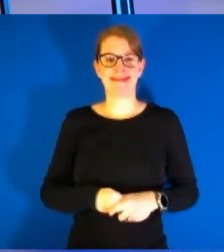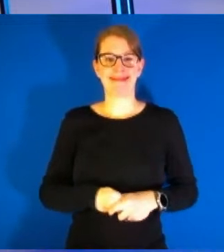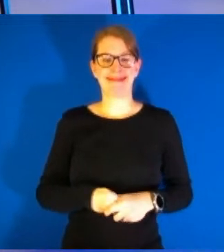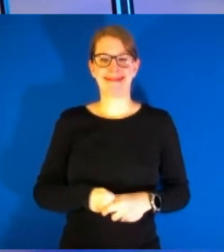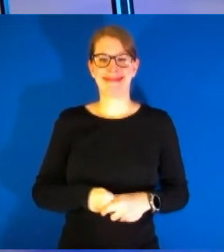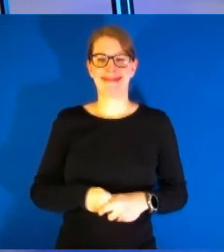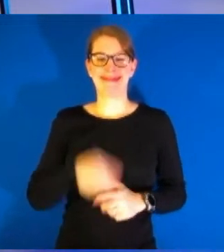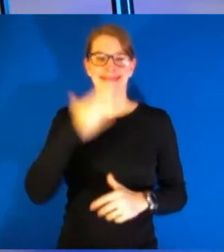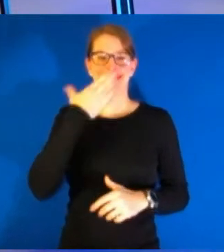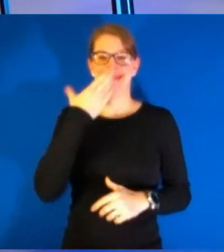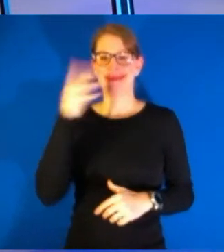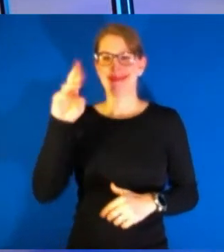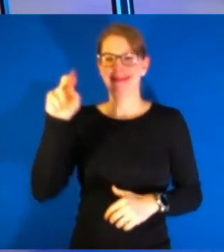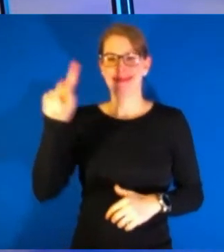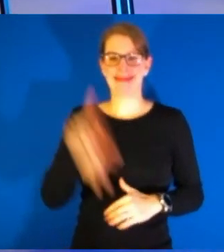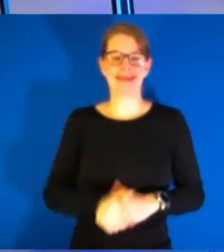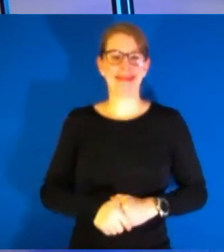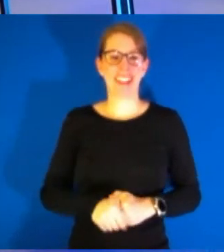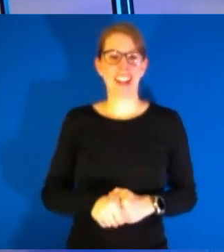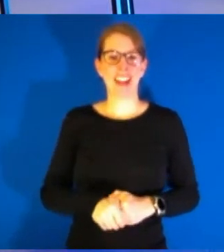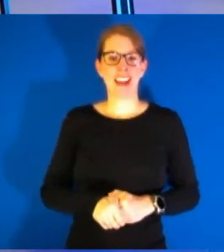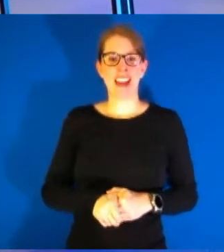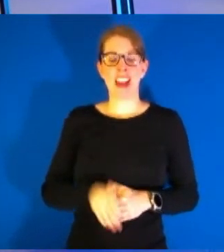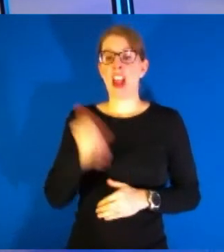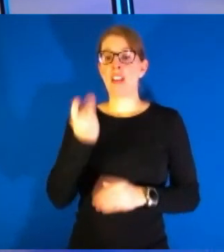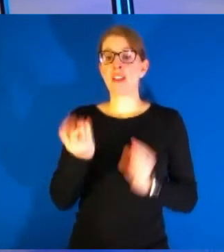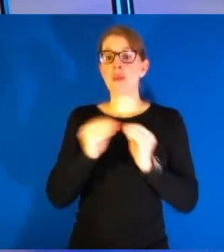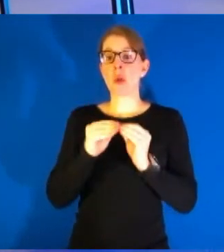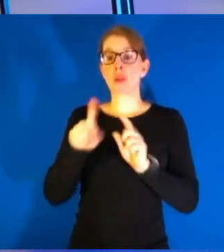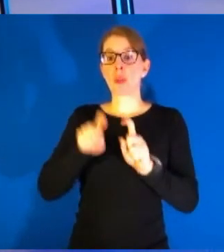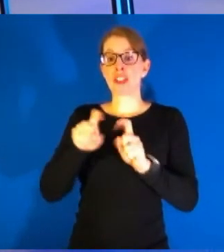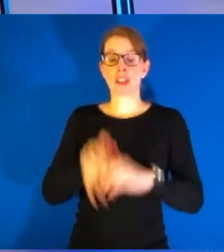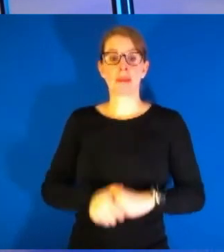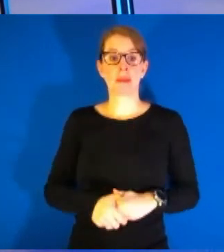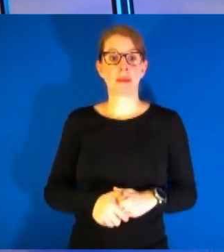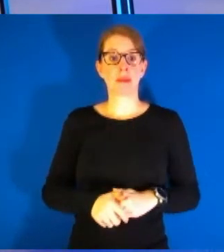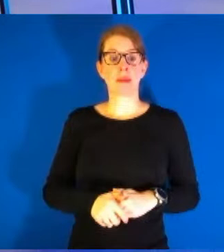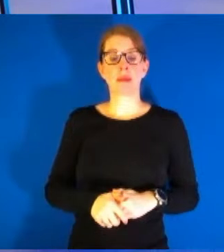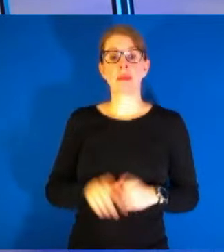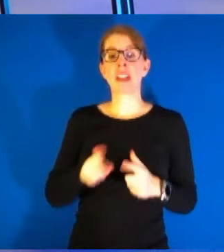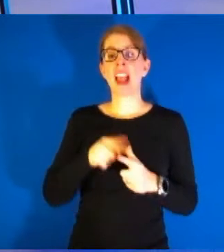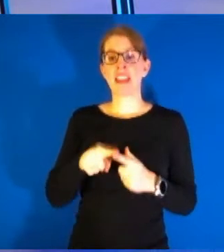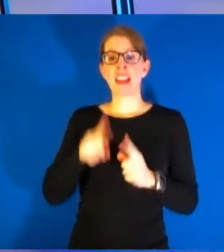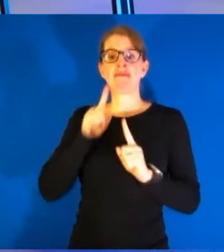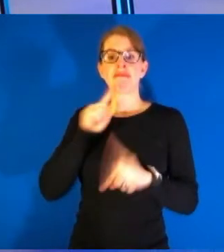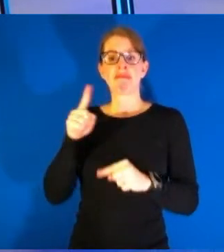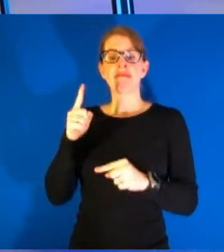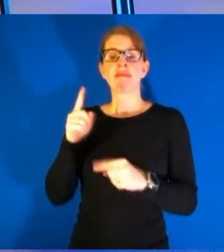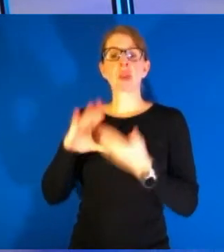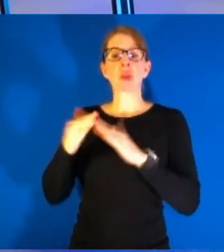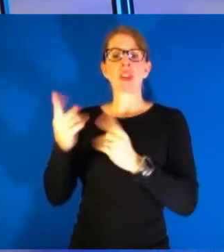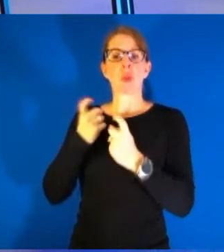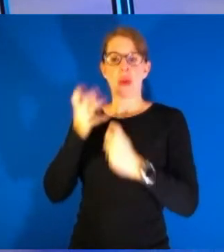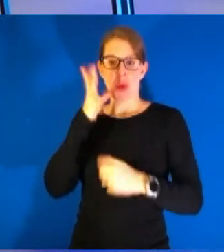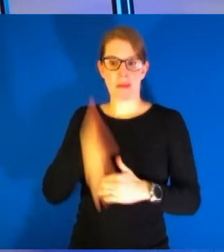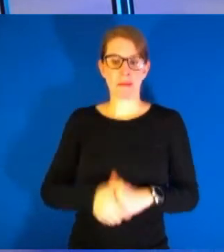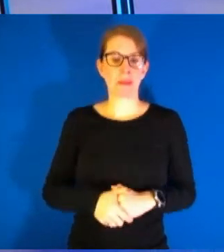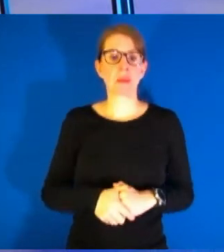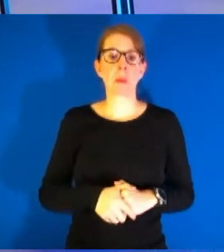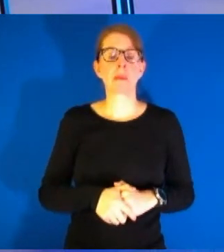Thanks, Rick. Couple more questions, and then we're going to get to some community questions. So just